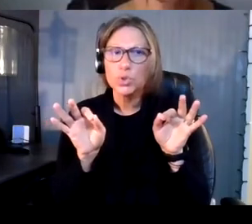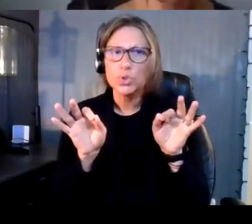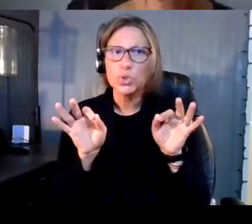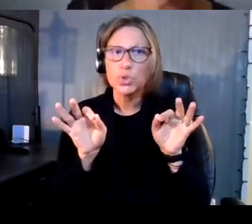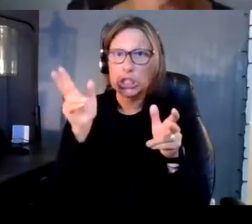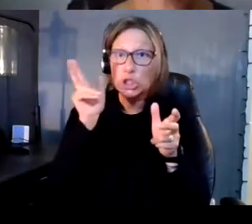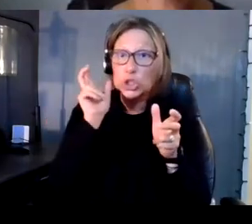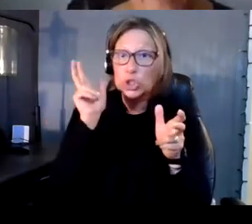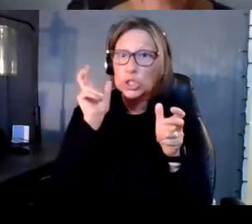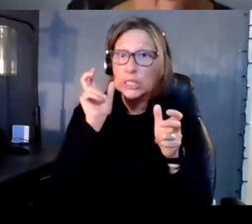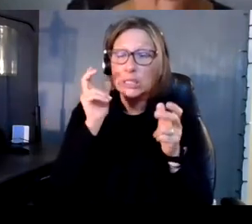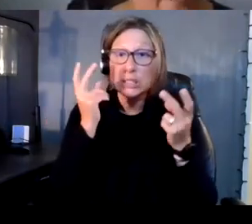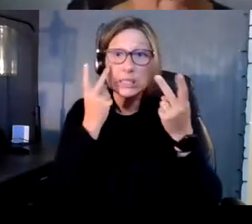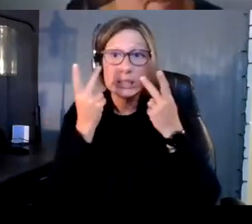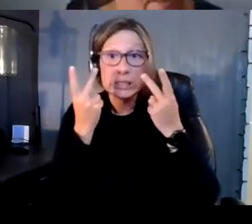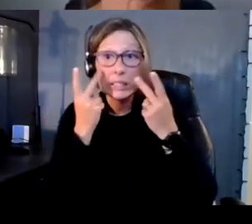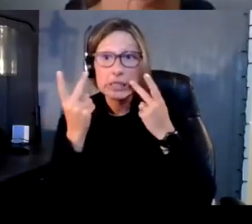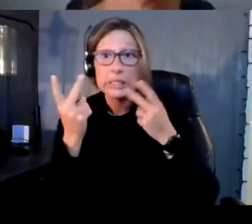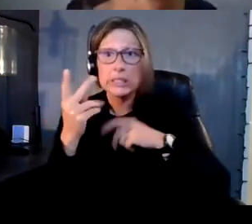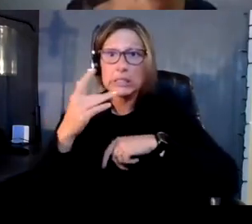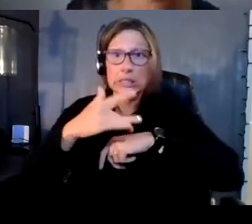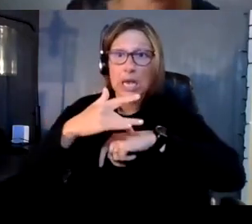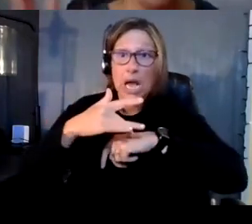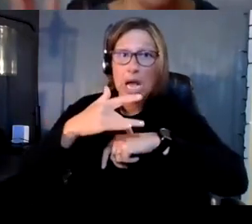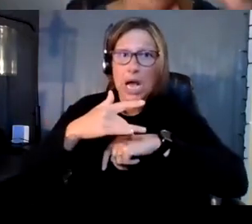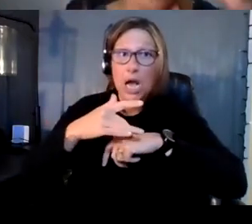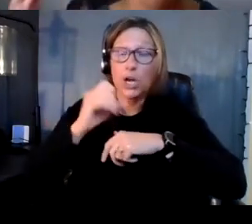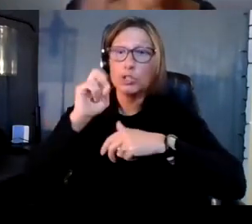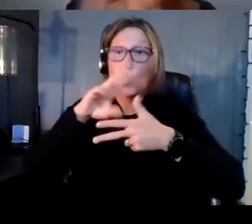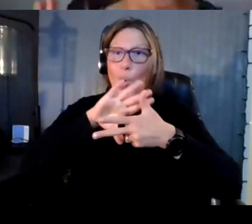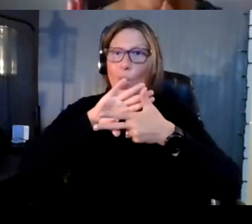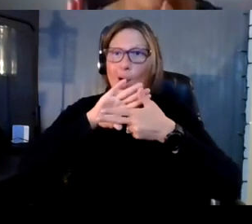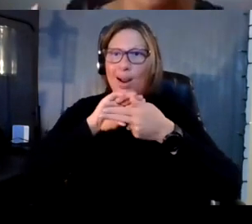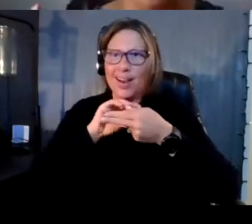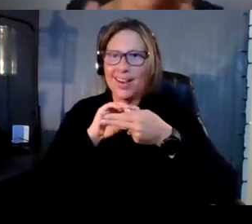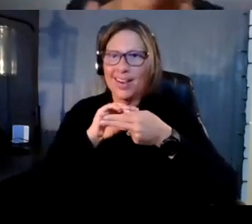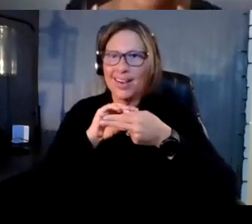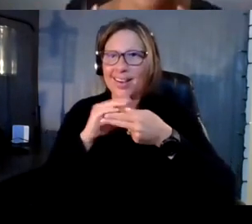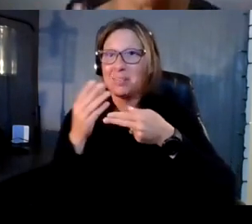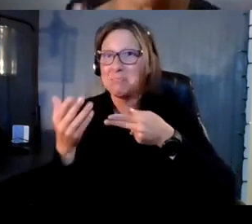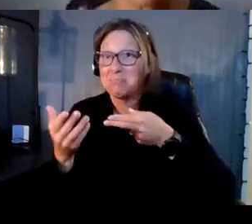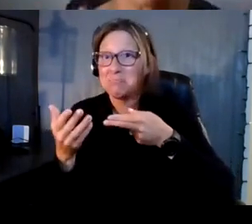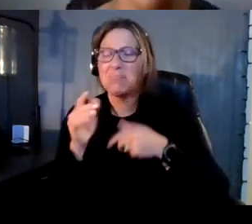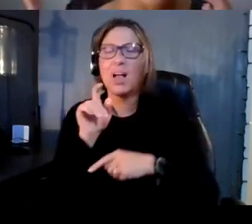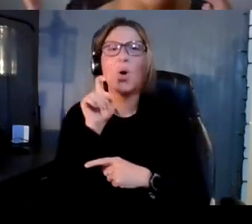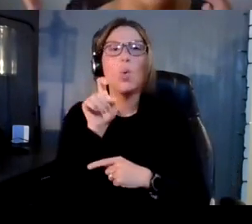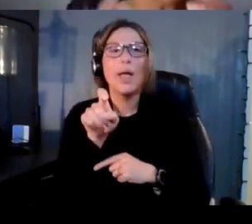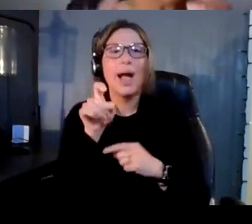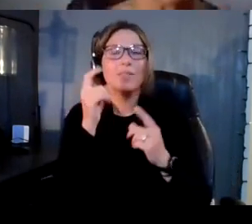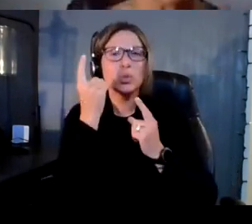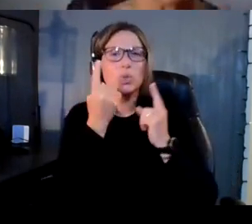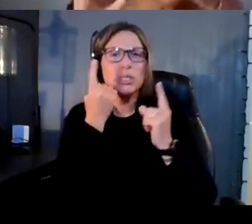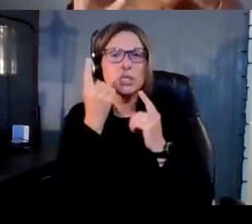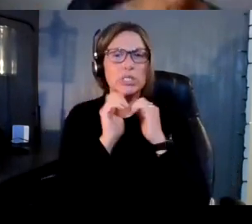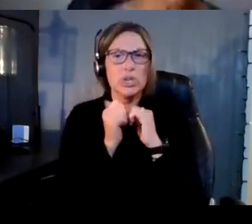hearing, or by seeing, by touch, or by a combination of all three? So we really have to start thinking about how are we